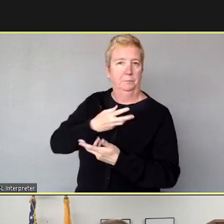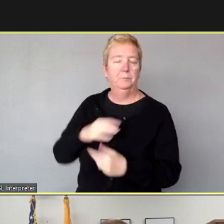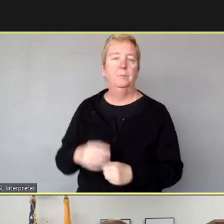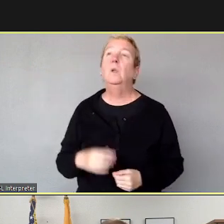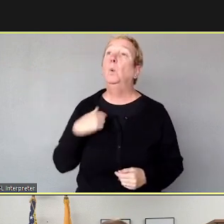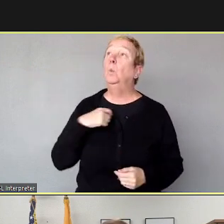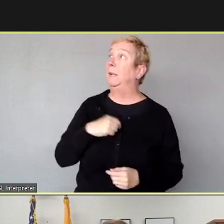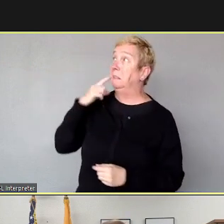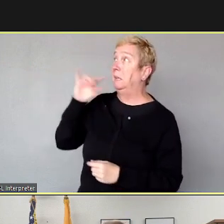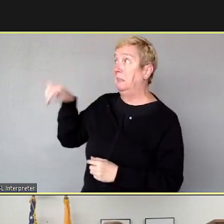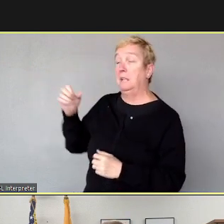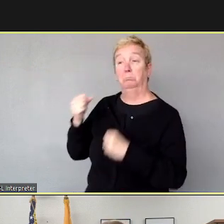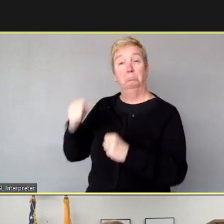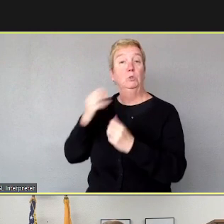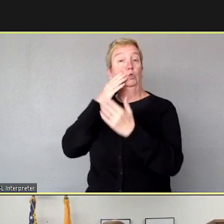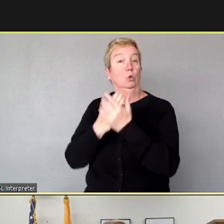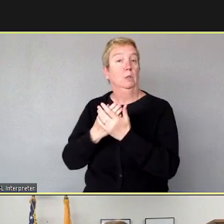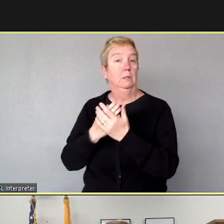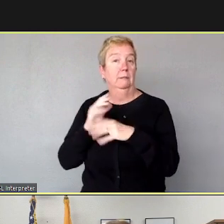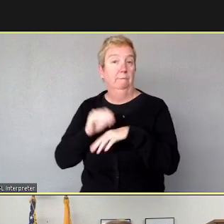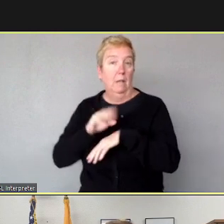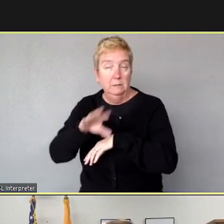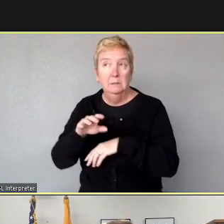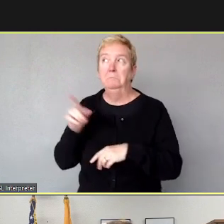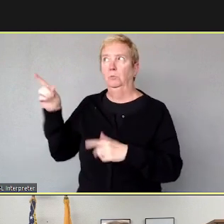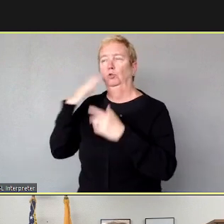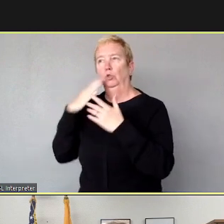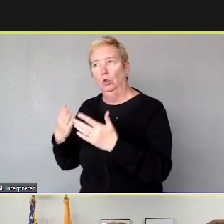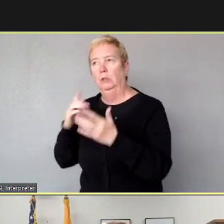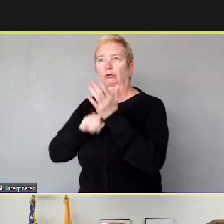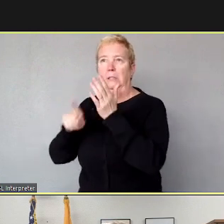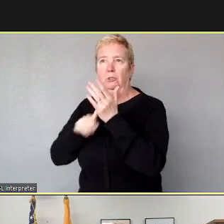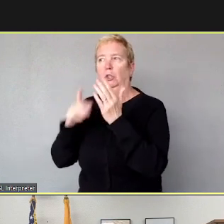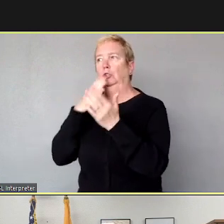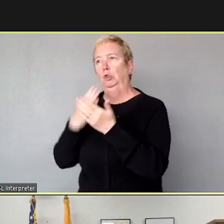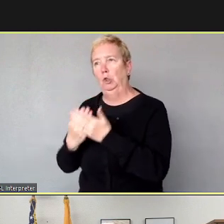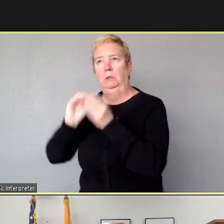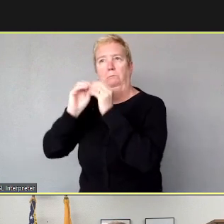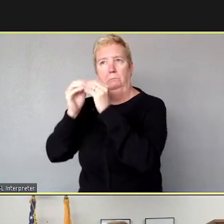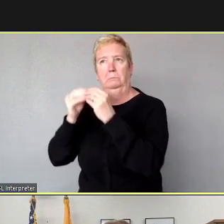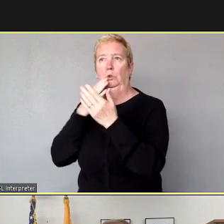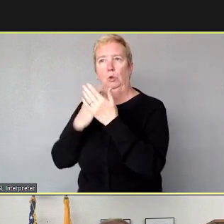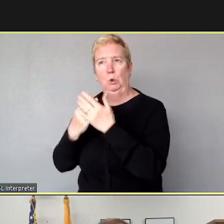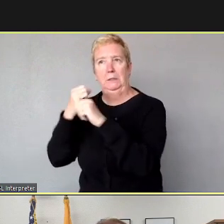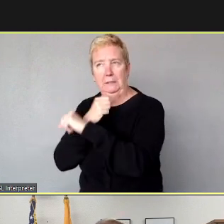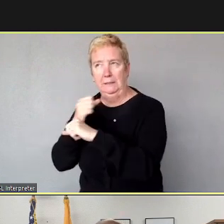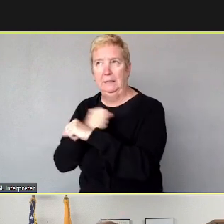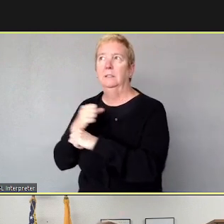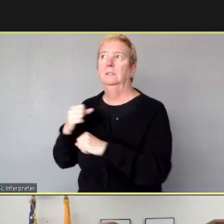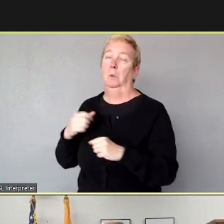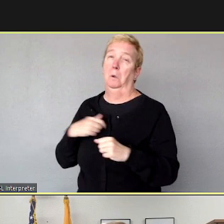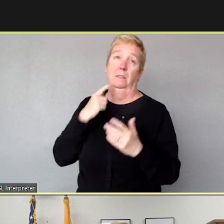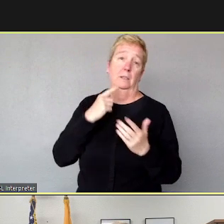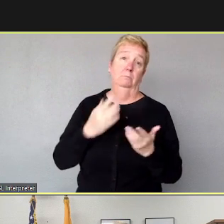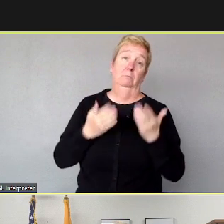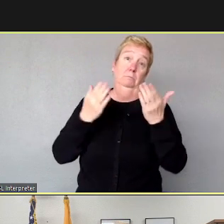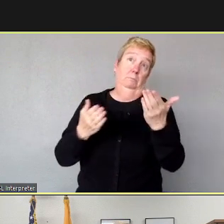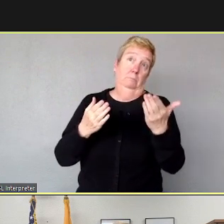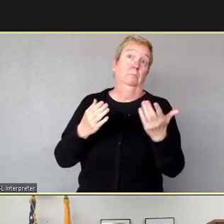advice is strongly researched and reliable, and would encourage you, if you're in either of those situations, that